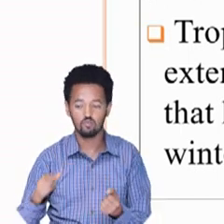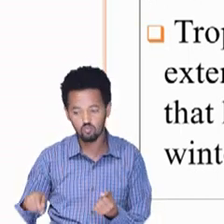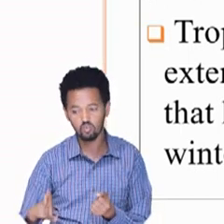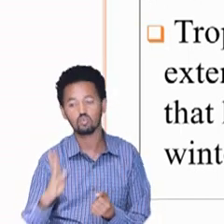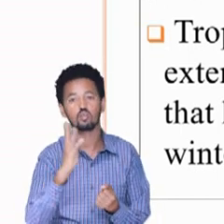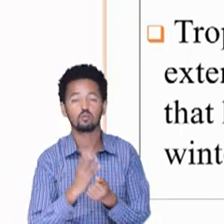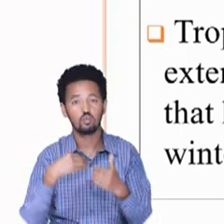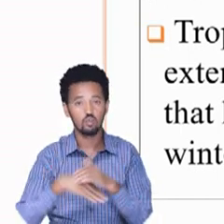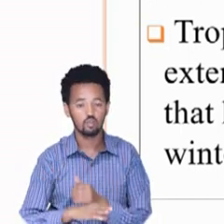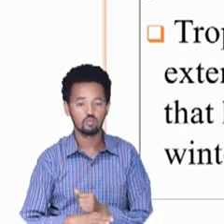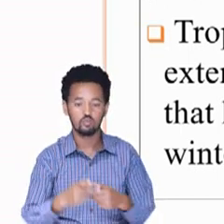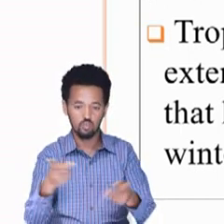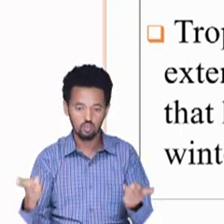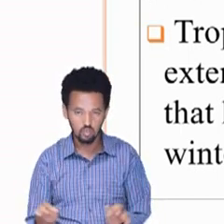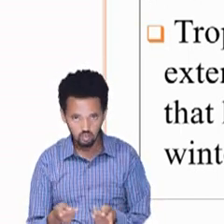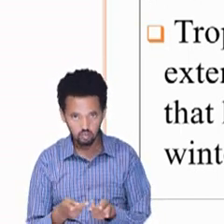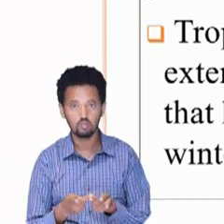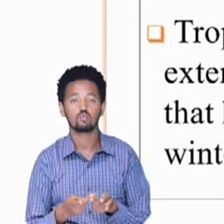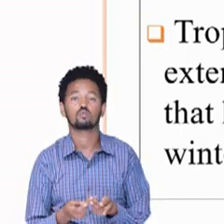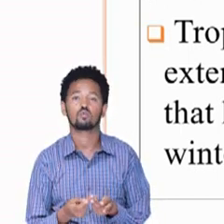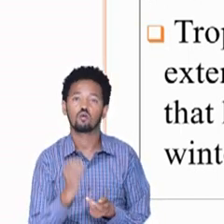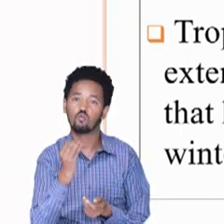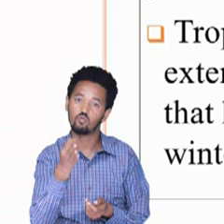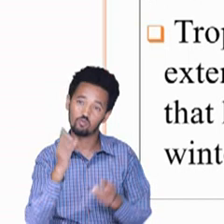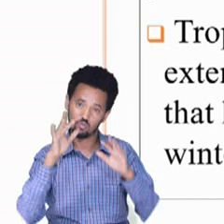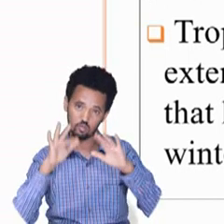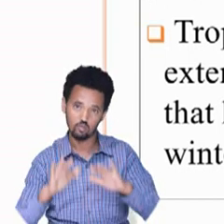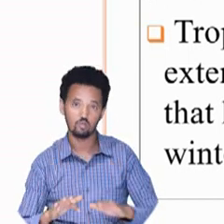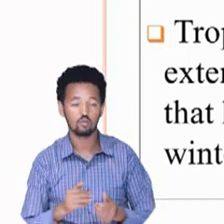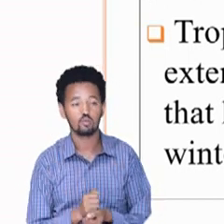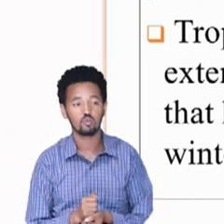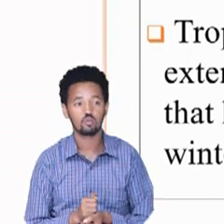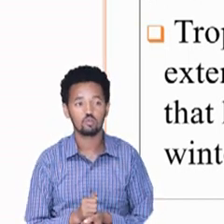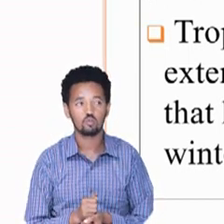develop in area of seasonal rainfall.